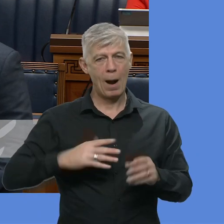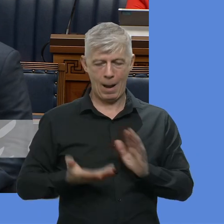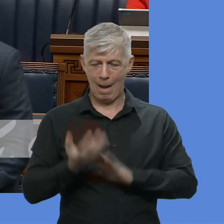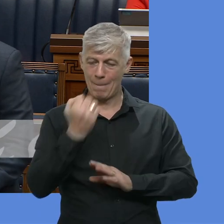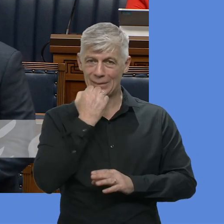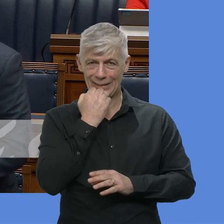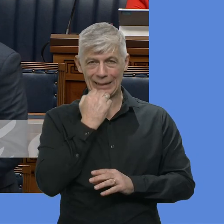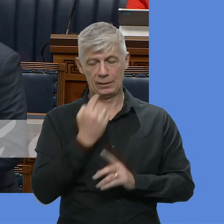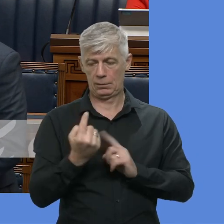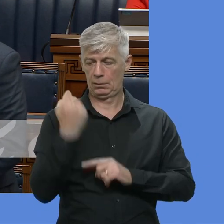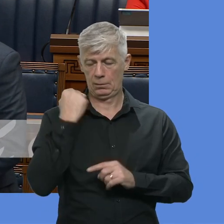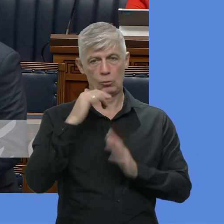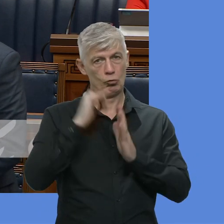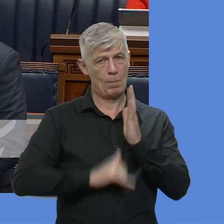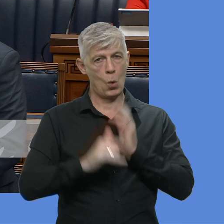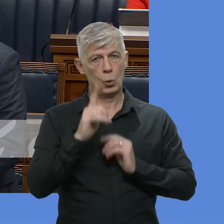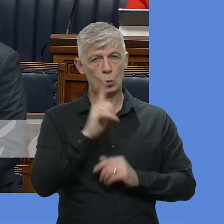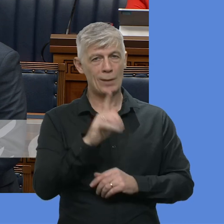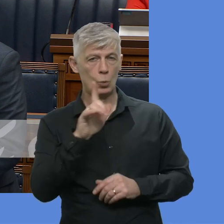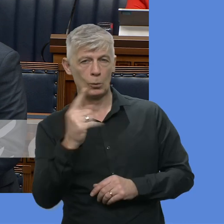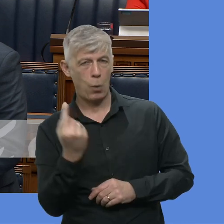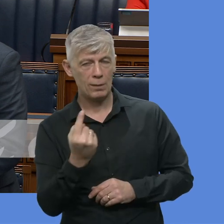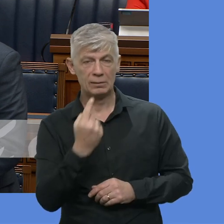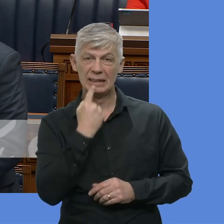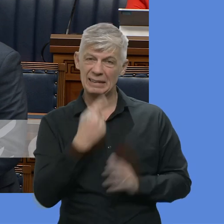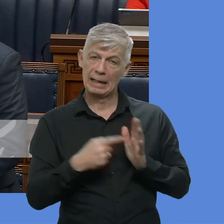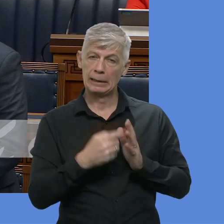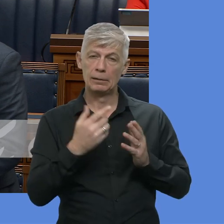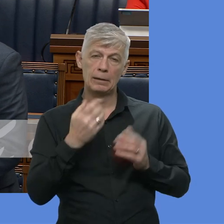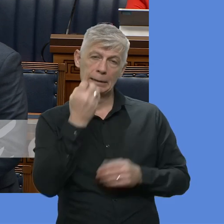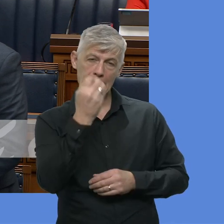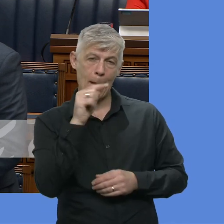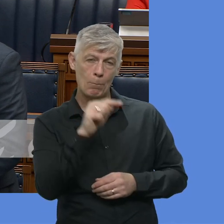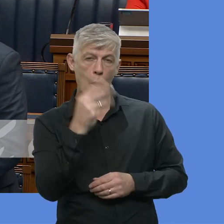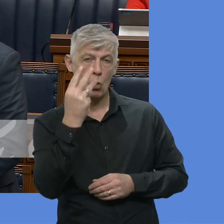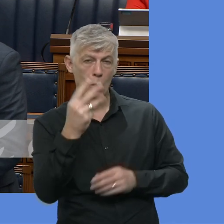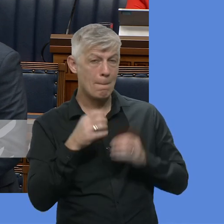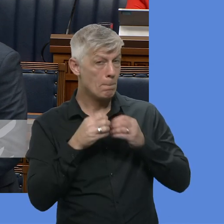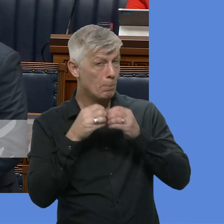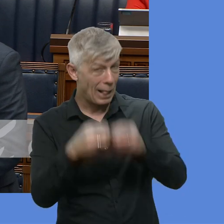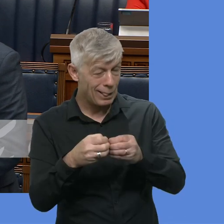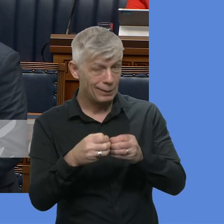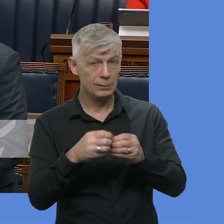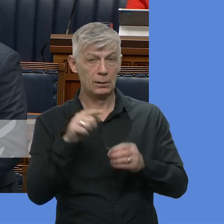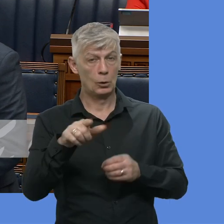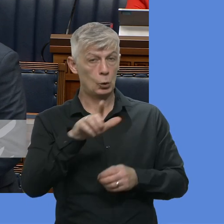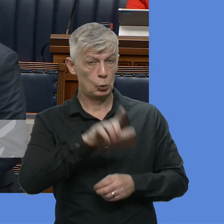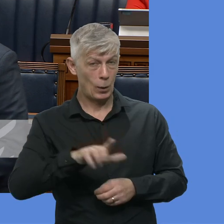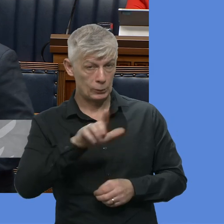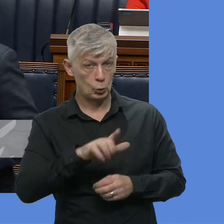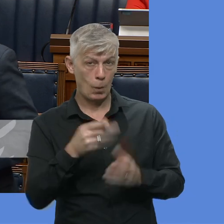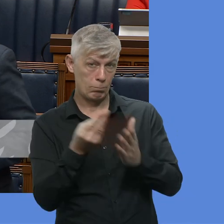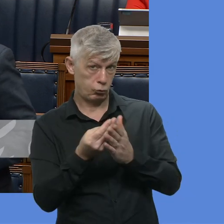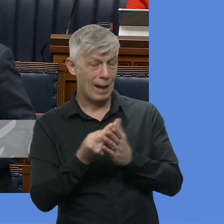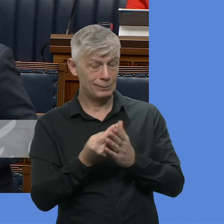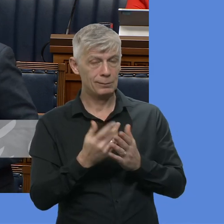stock validation report in 2021 and estimated to be £10.3 billion in 2022 prices.